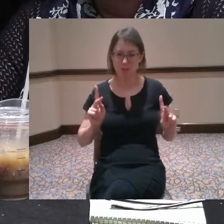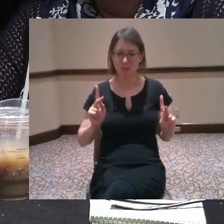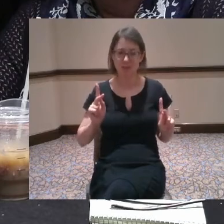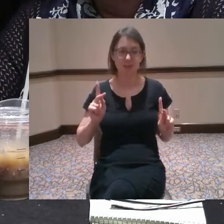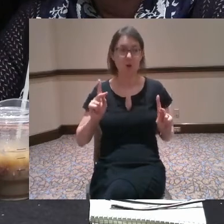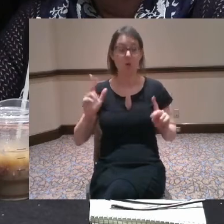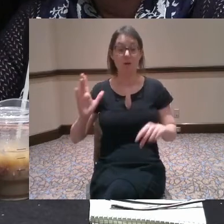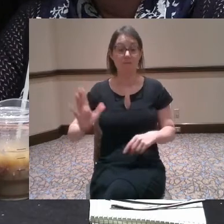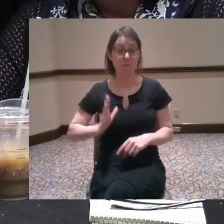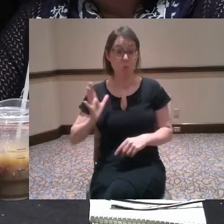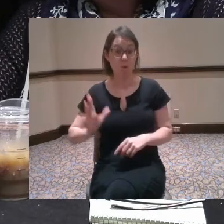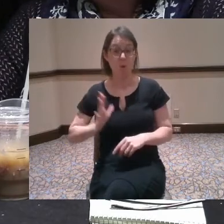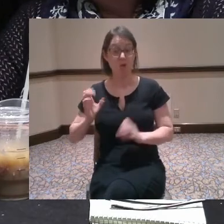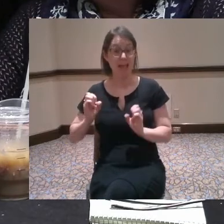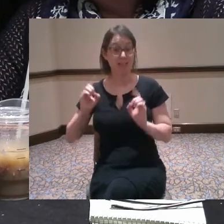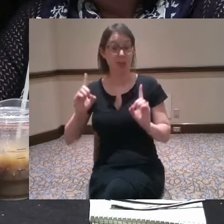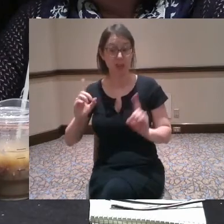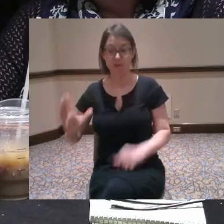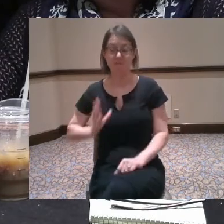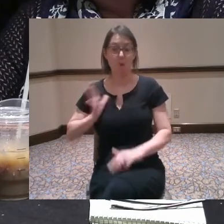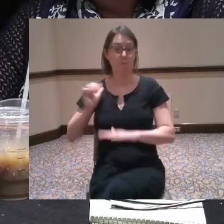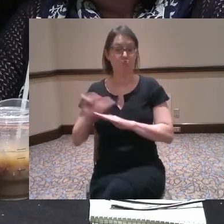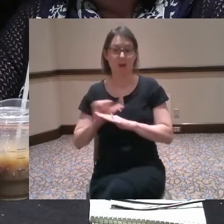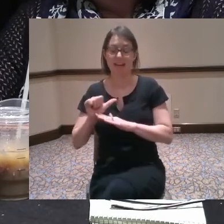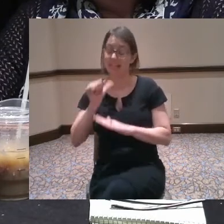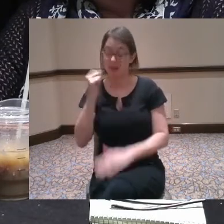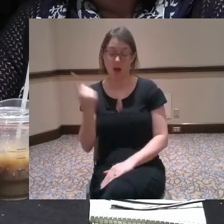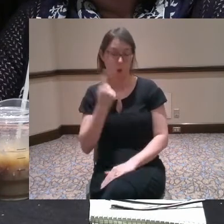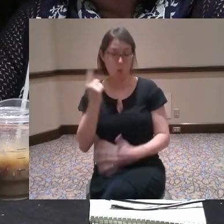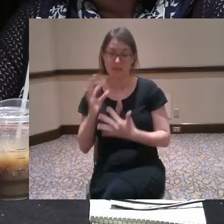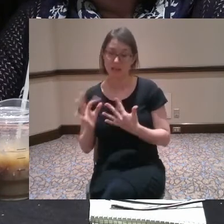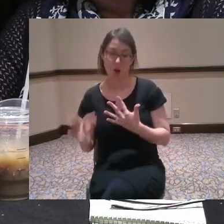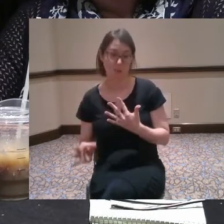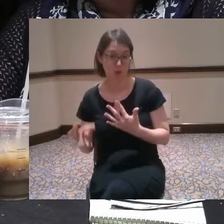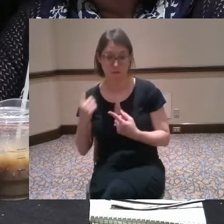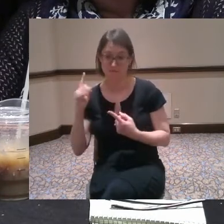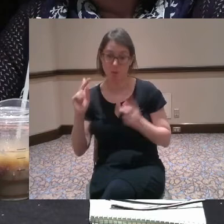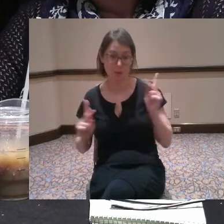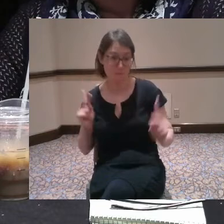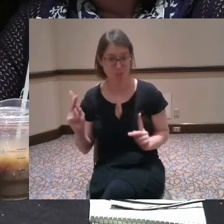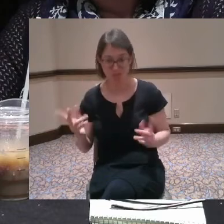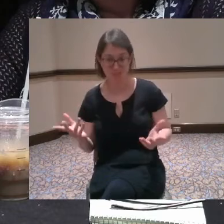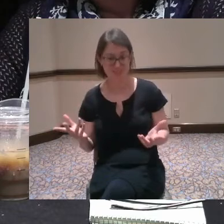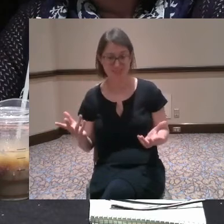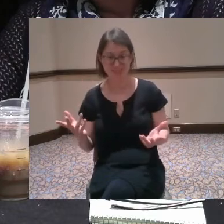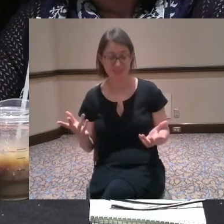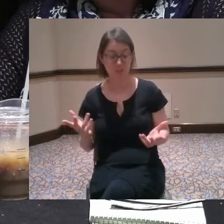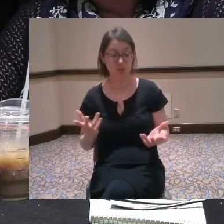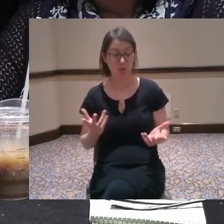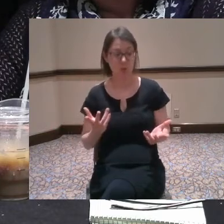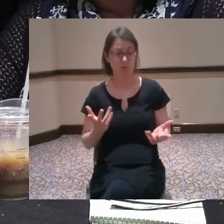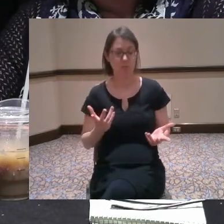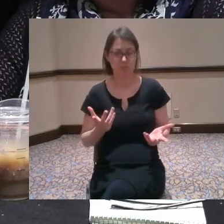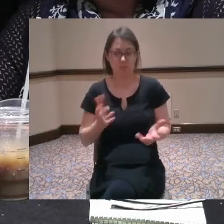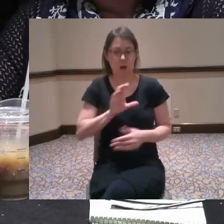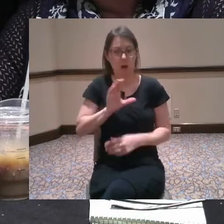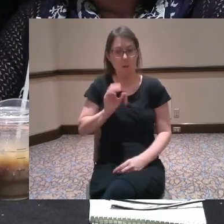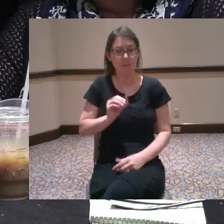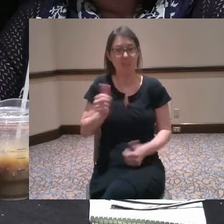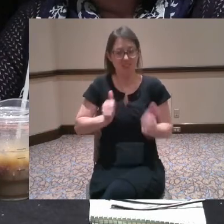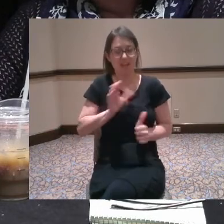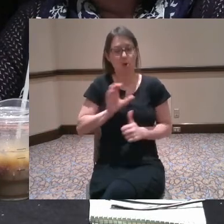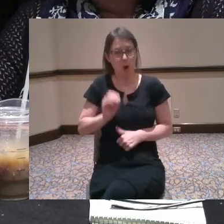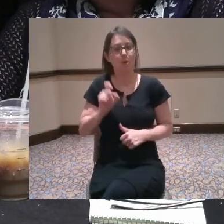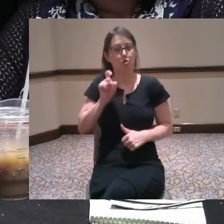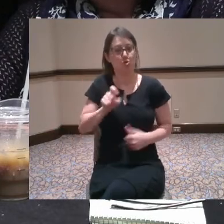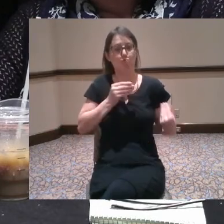education training is not an option. And so, therefore, how do we as companies provide that training for